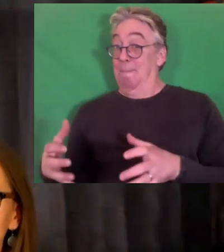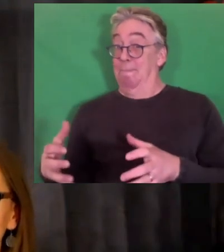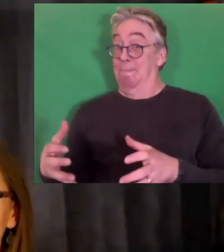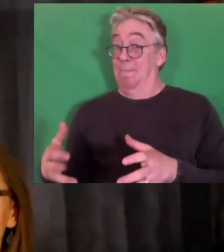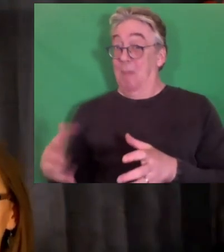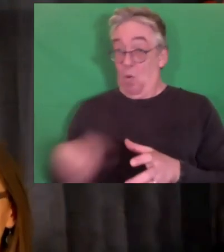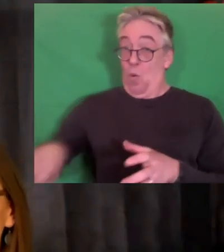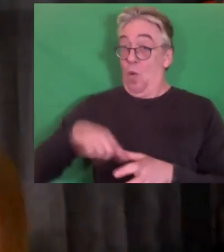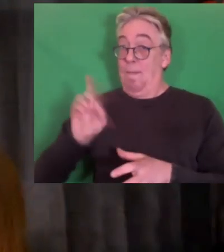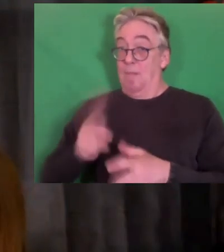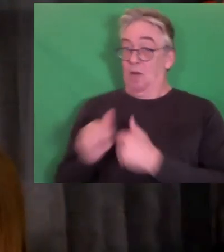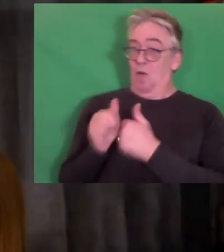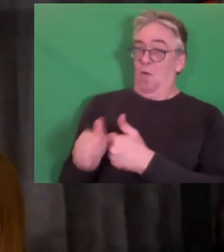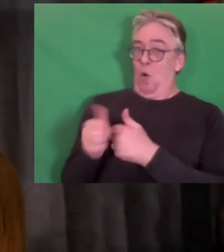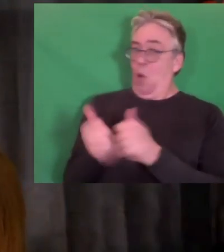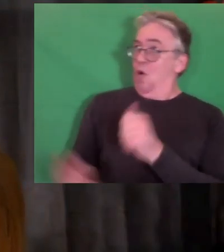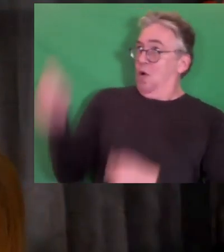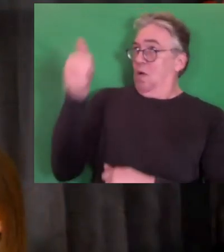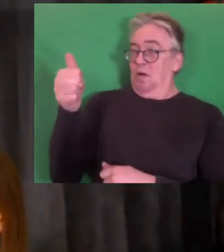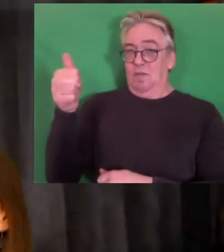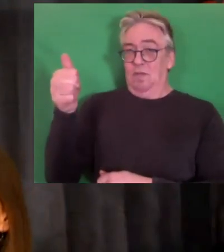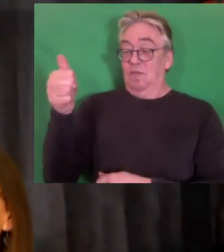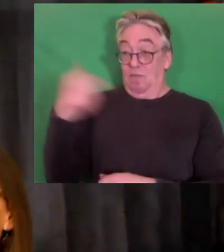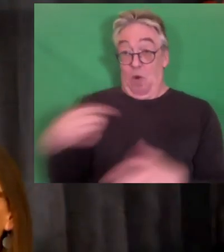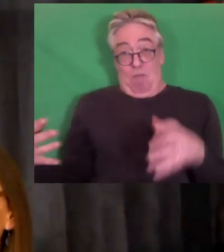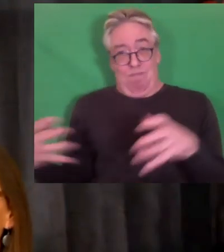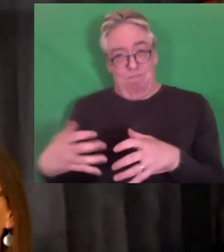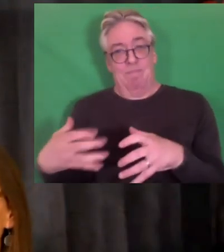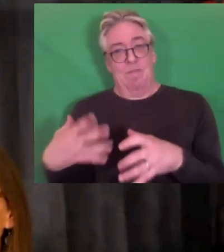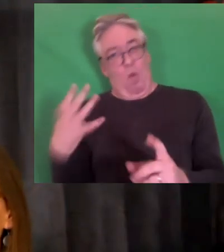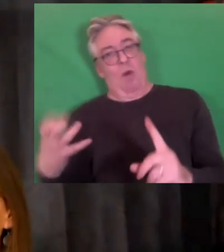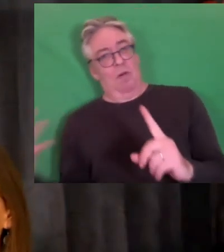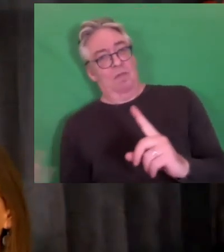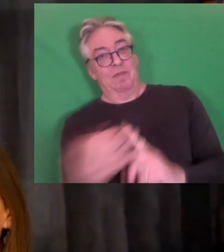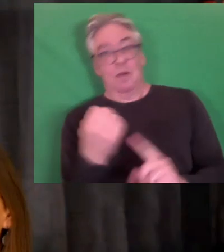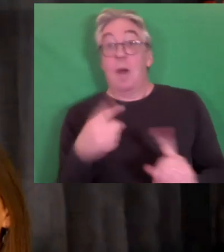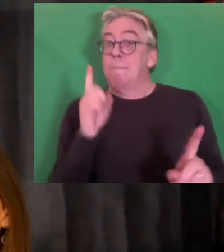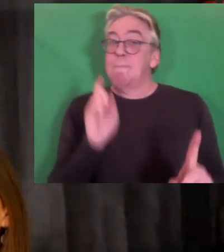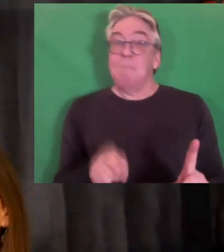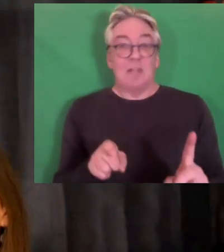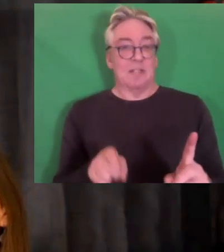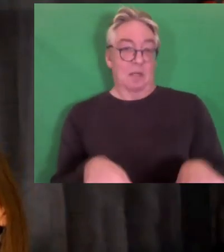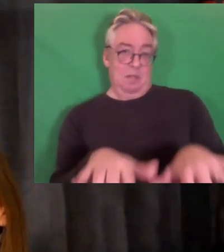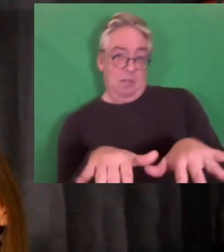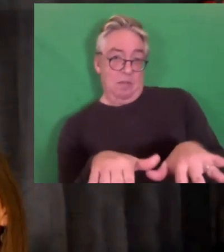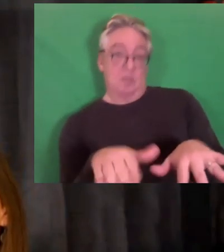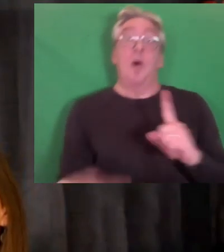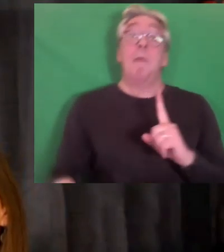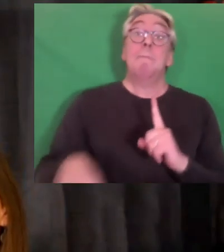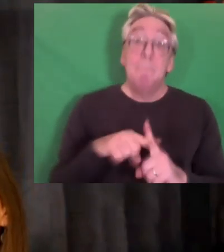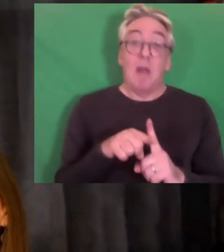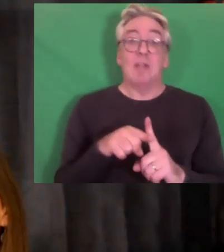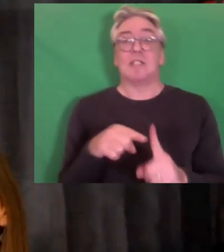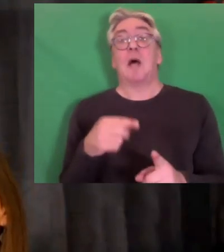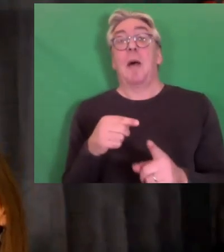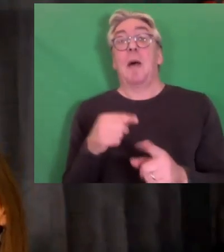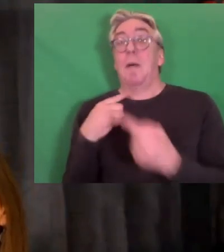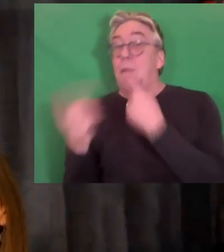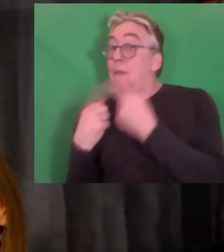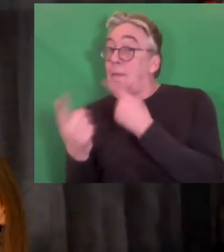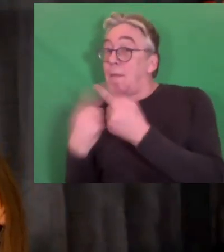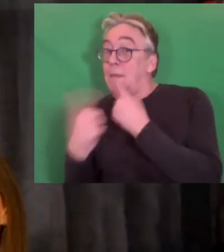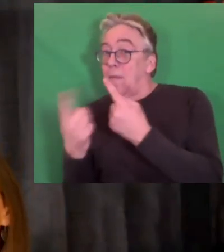order to reach the goal of the game. Yeah. And it depends on a little bit on the community, on how, to be honest, it depends on the